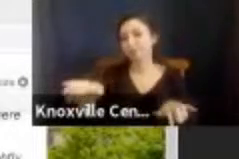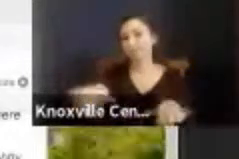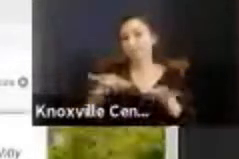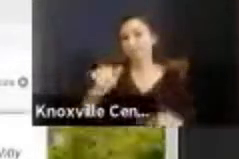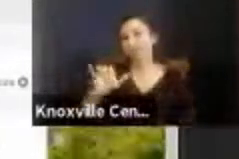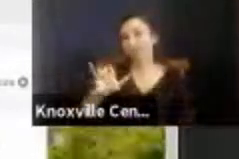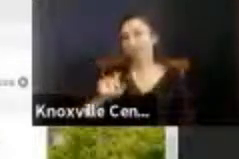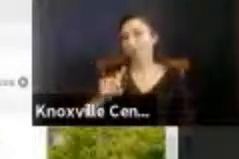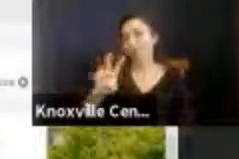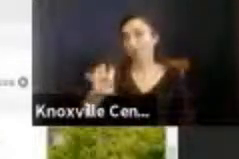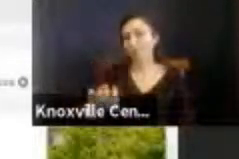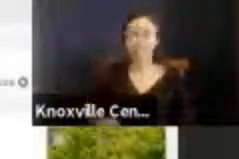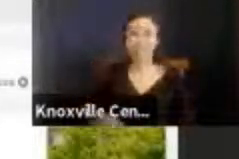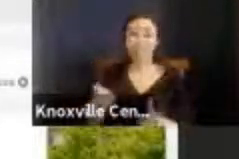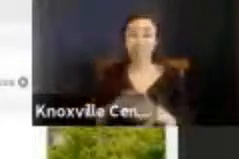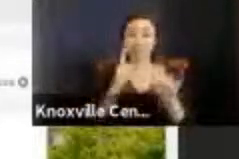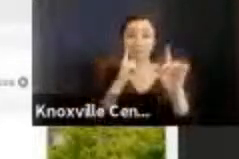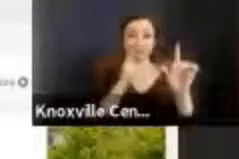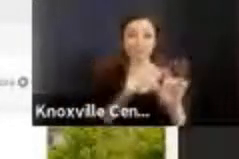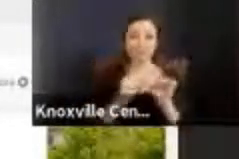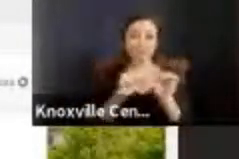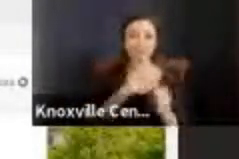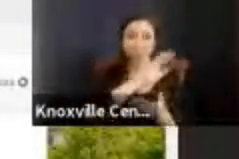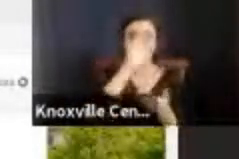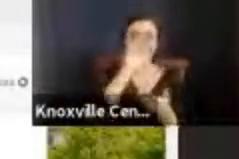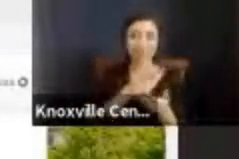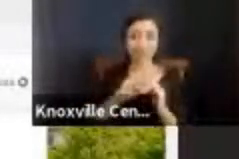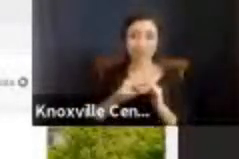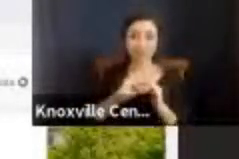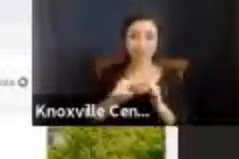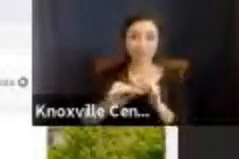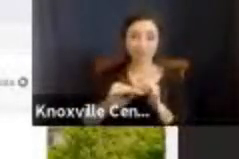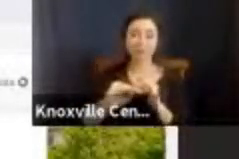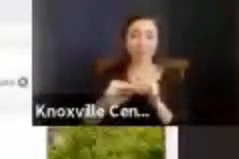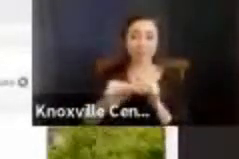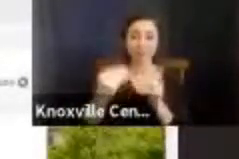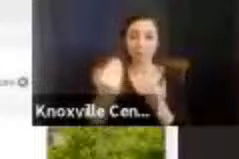benchmark, sustained reduction or stability in new cases for 14 days.